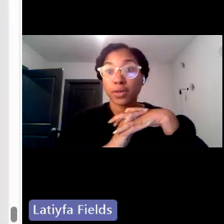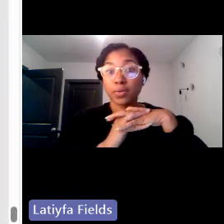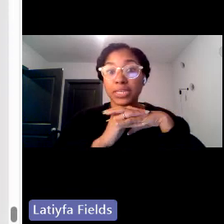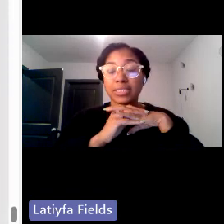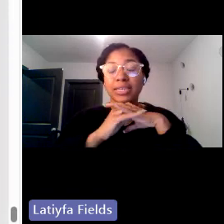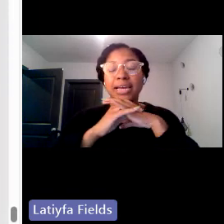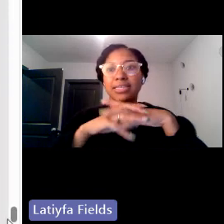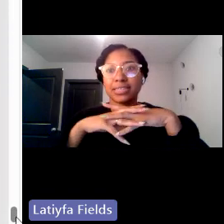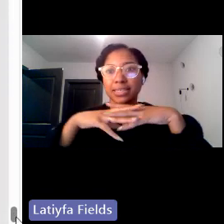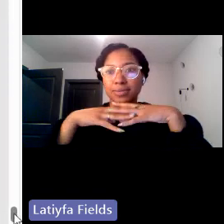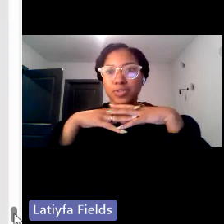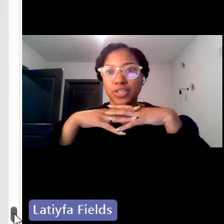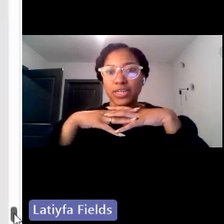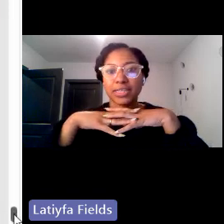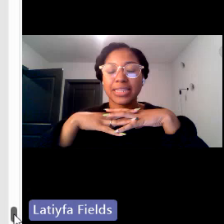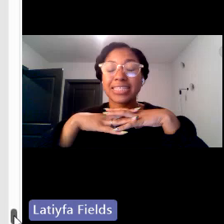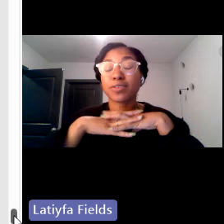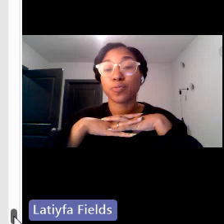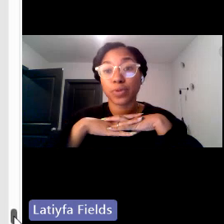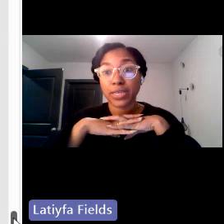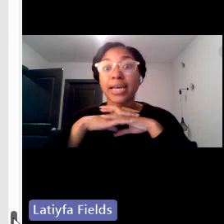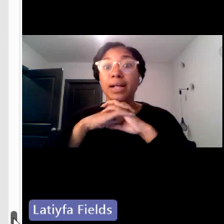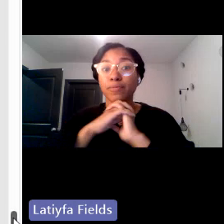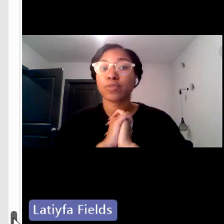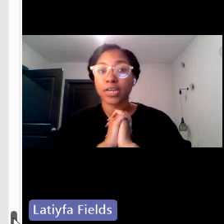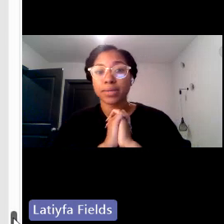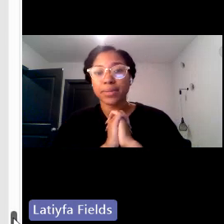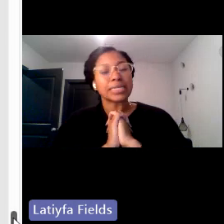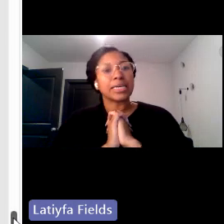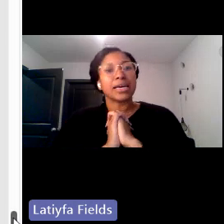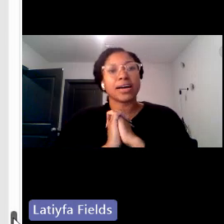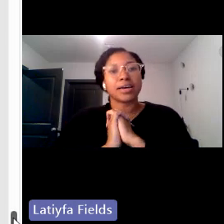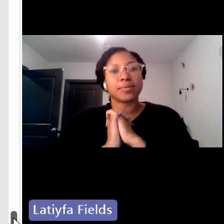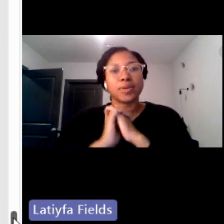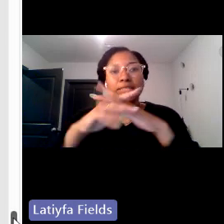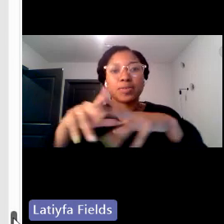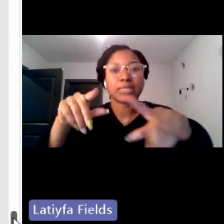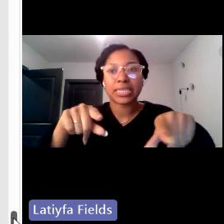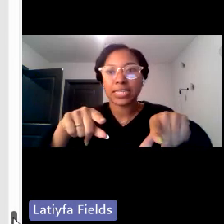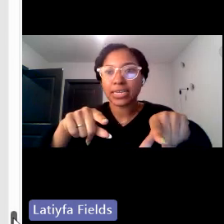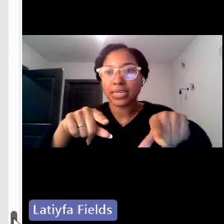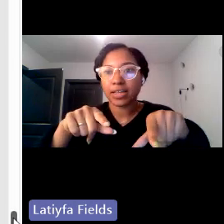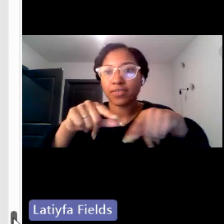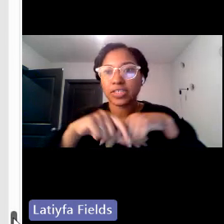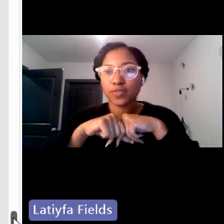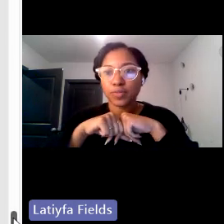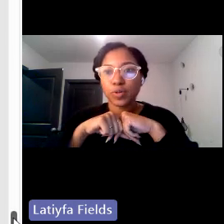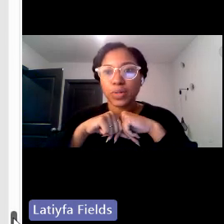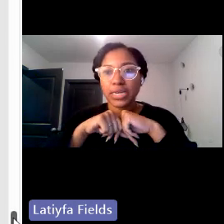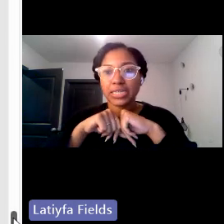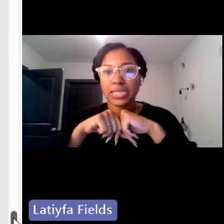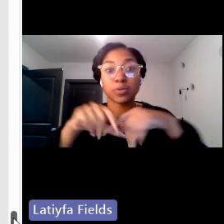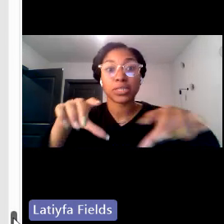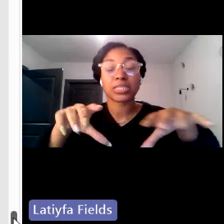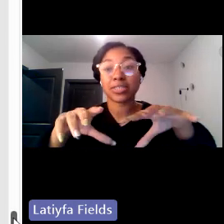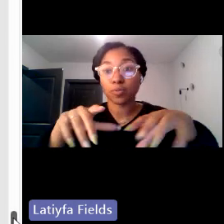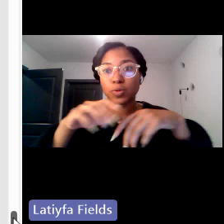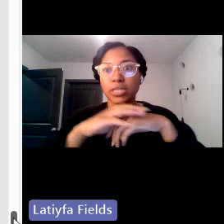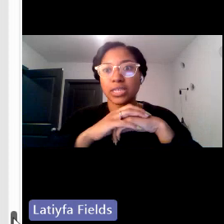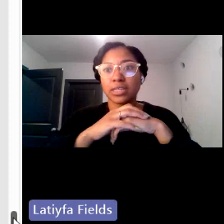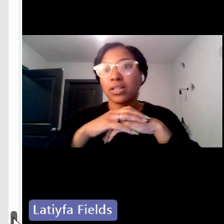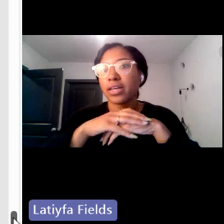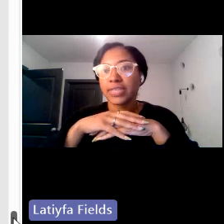be familiar with this, as Neelam shared. Like, this is a really helpful document. As you can see, like, a lot of this is from 2018, or